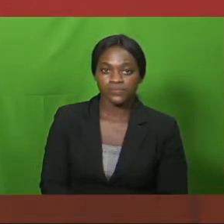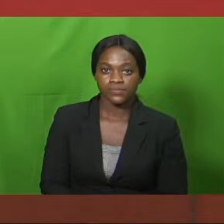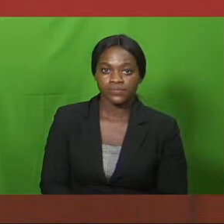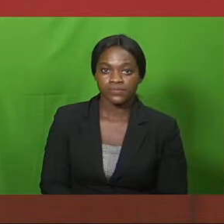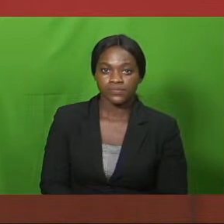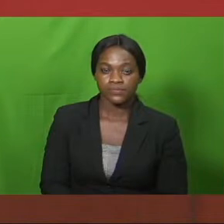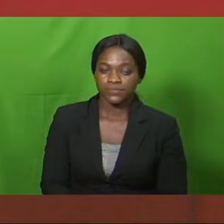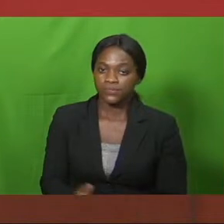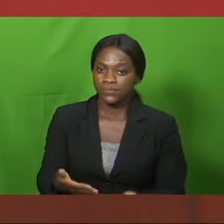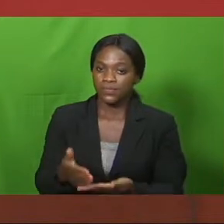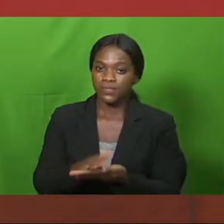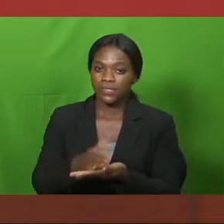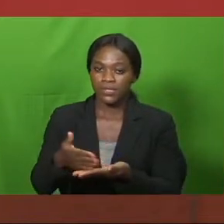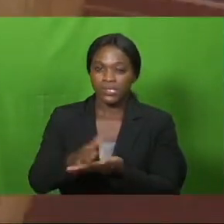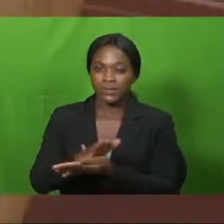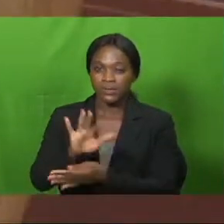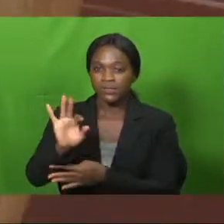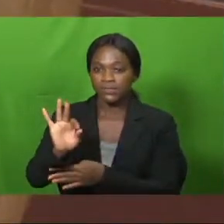Page 9.